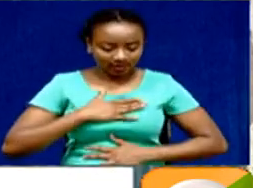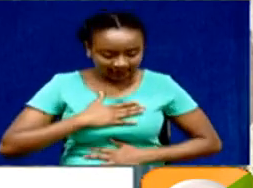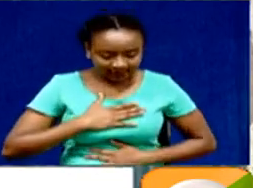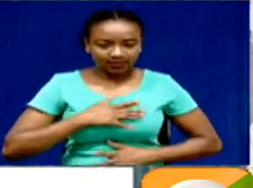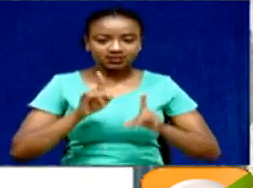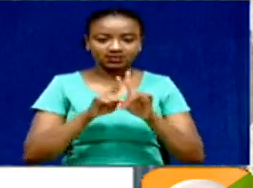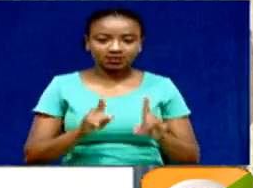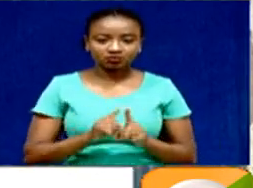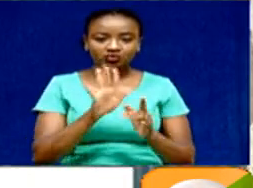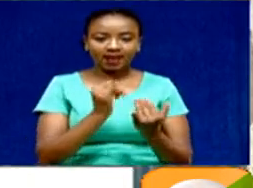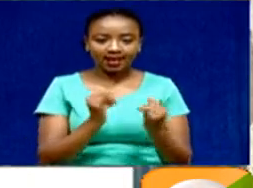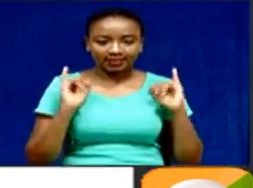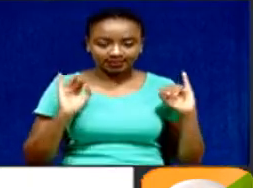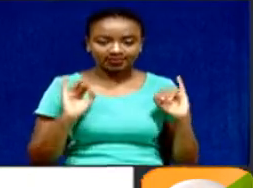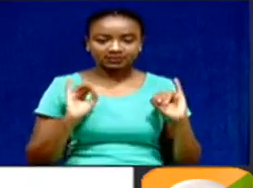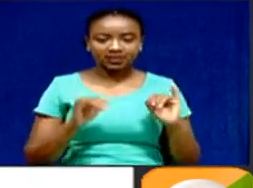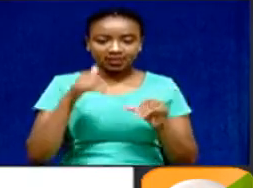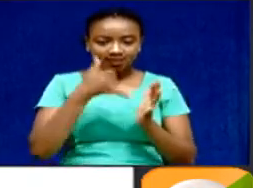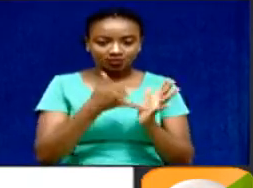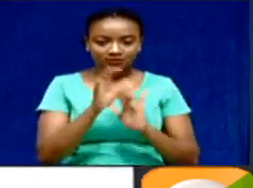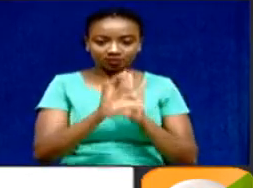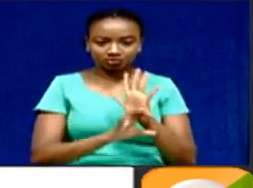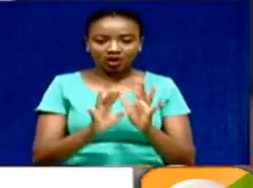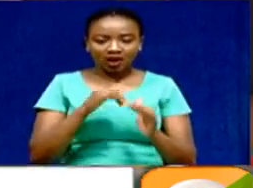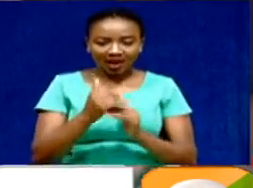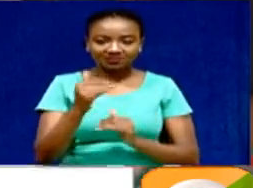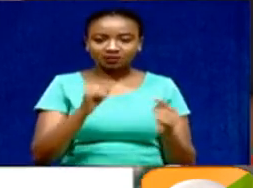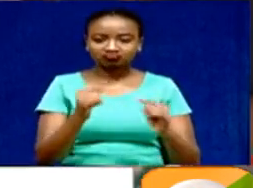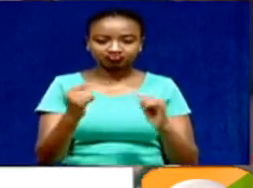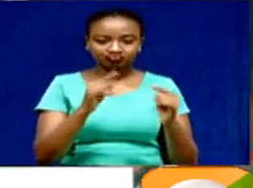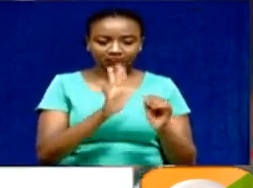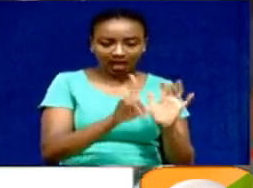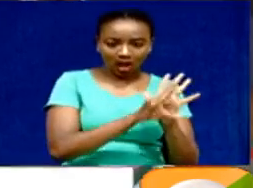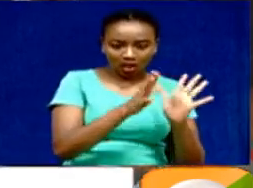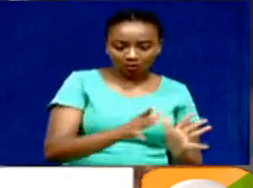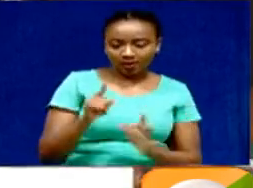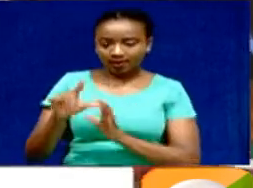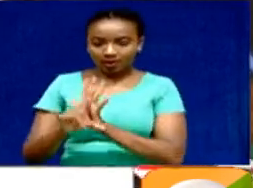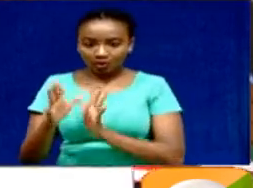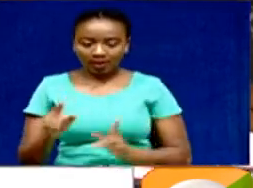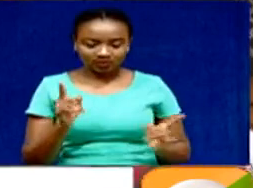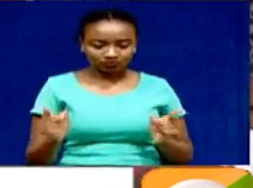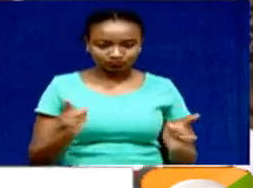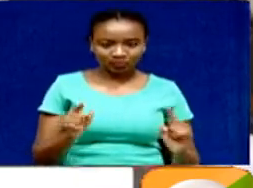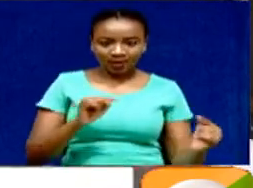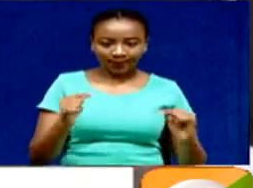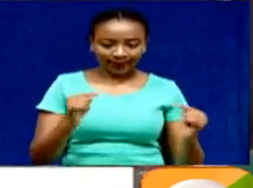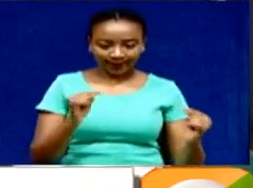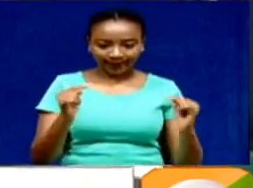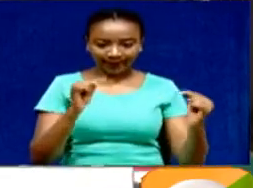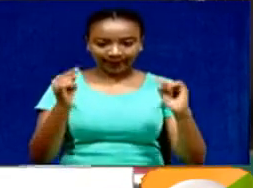and liberty entrenched in our constitution. Baada ya majibizano ya muda kati ya mawakili wanaoongoza kesi na mawakili wa